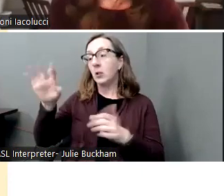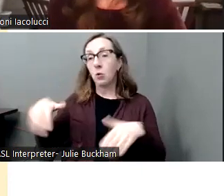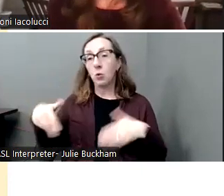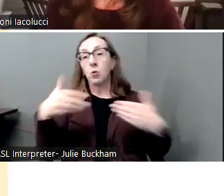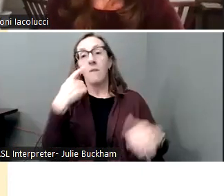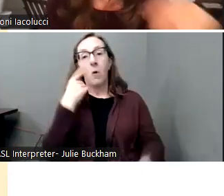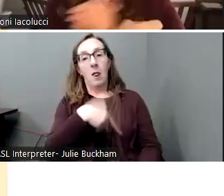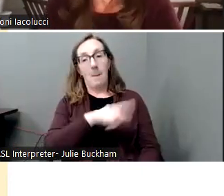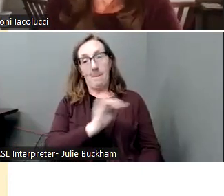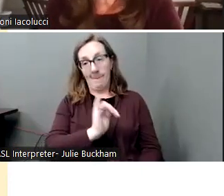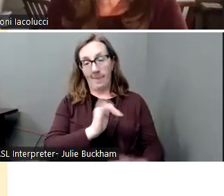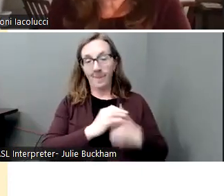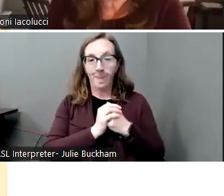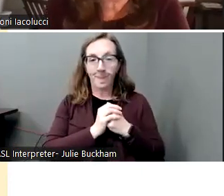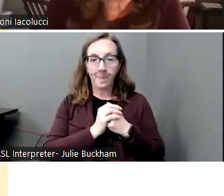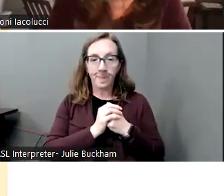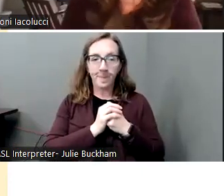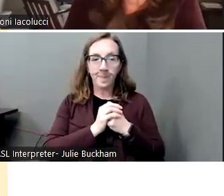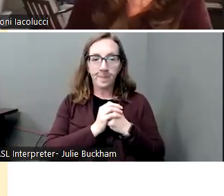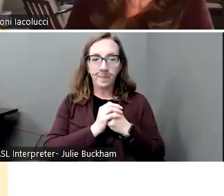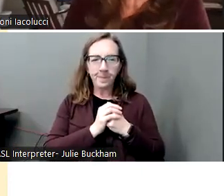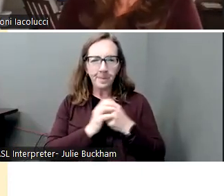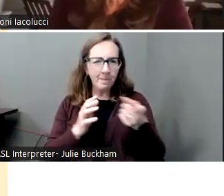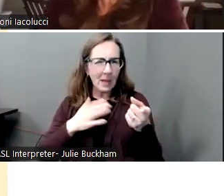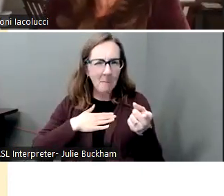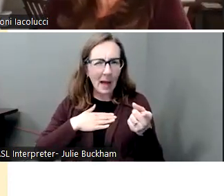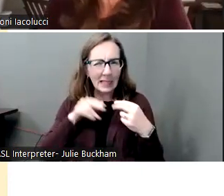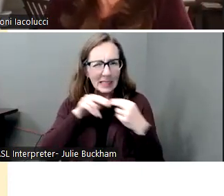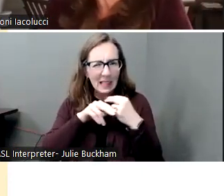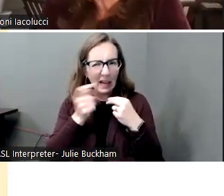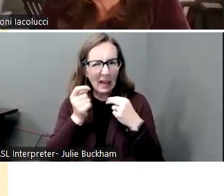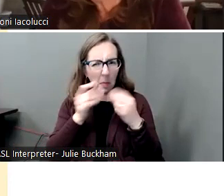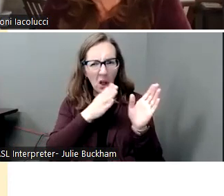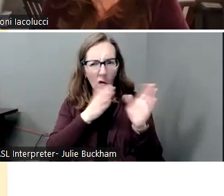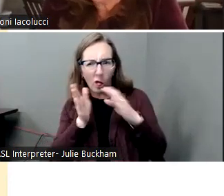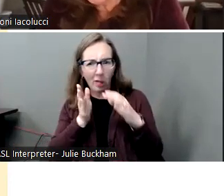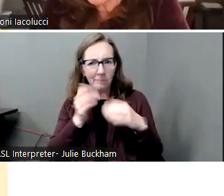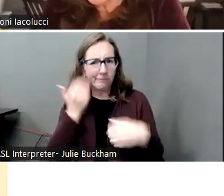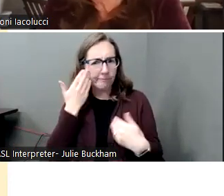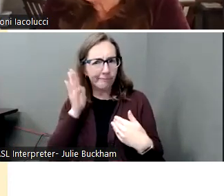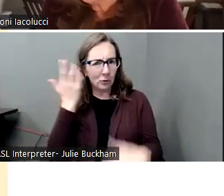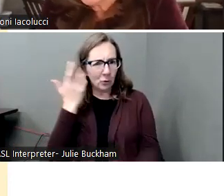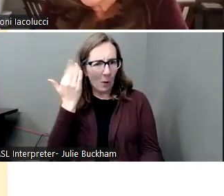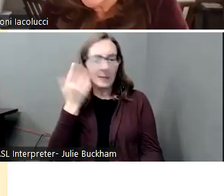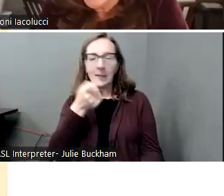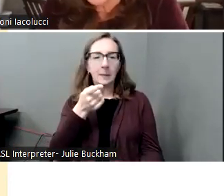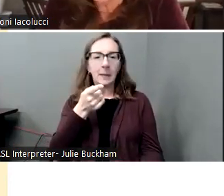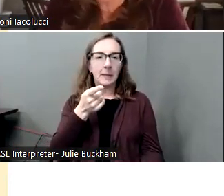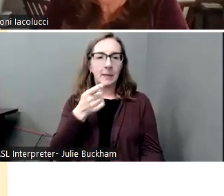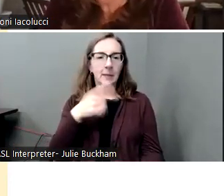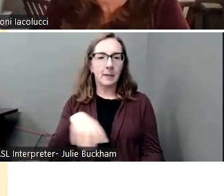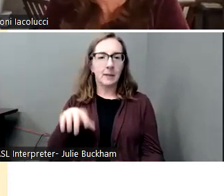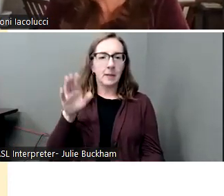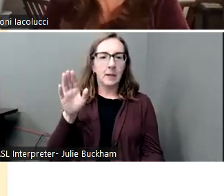feel strongly about. I don't know, my slide looks a little skewed here. I don't know why. The medium is the message and wording is